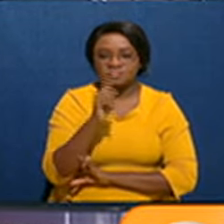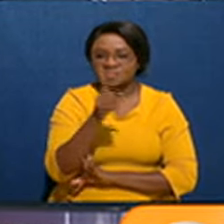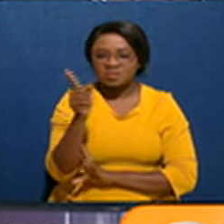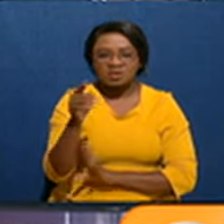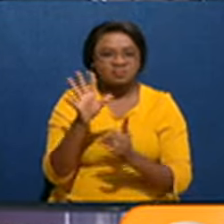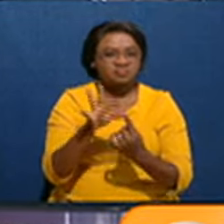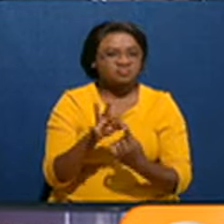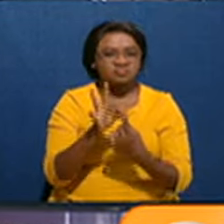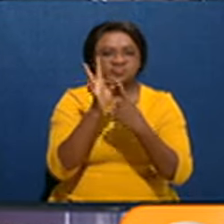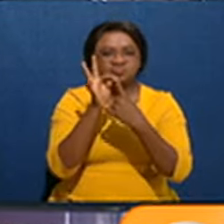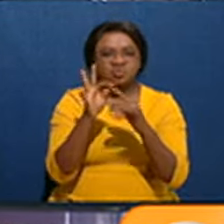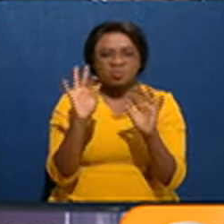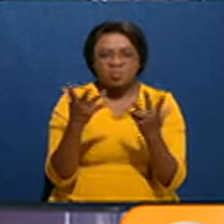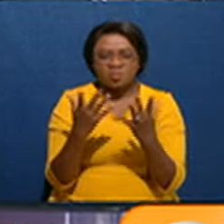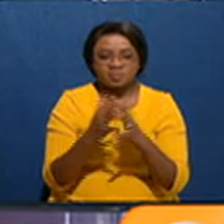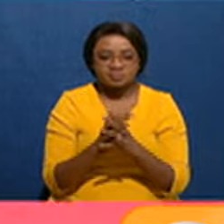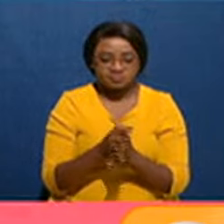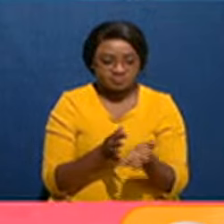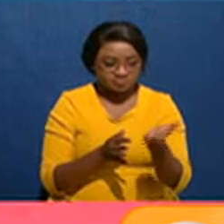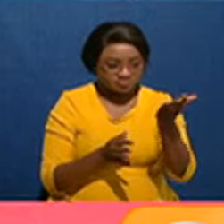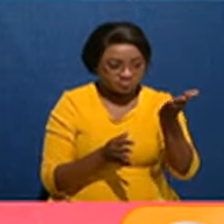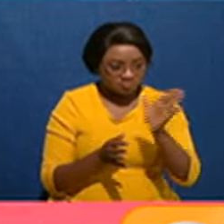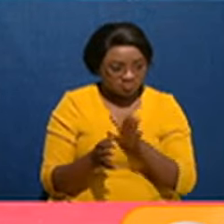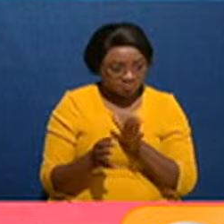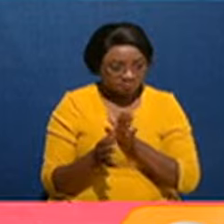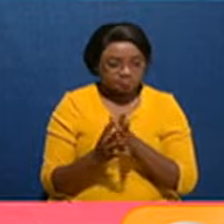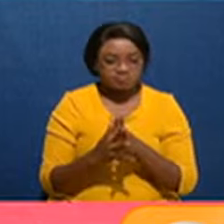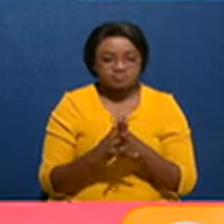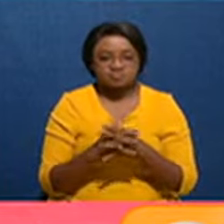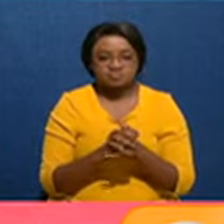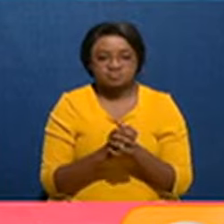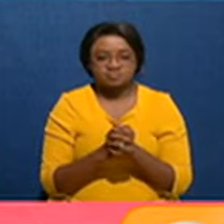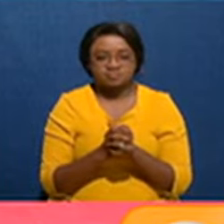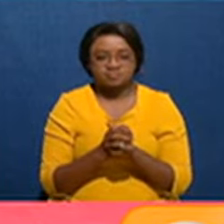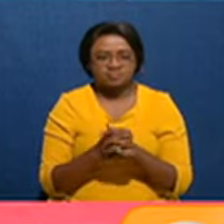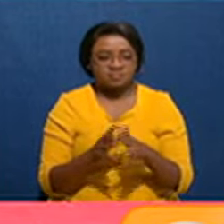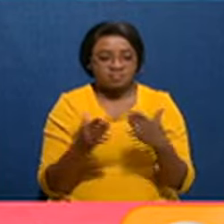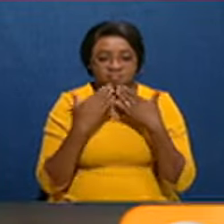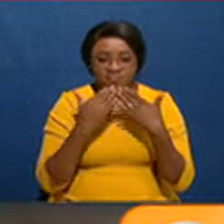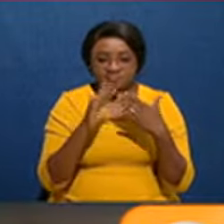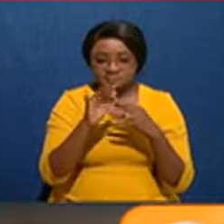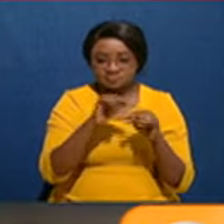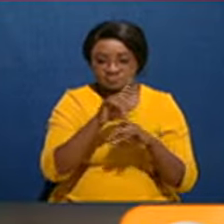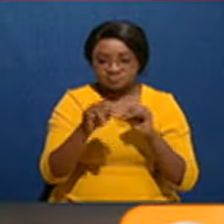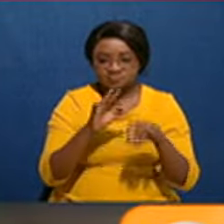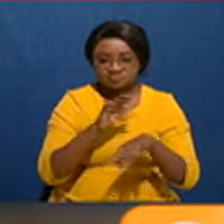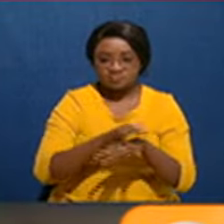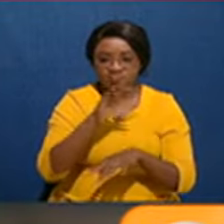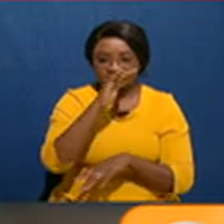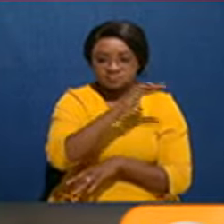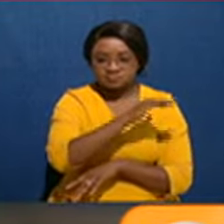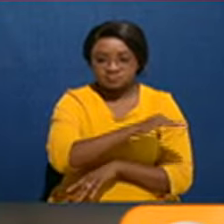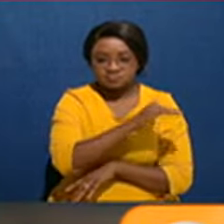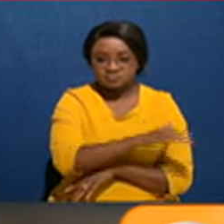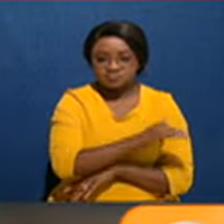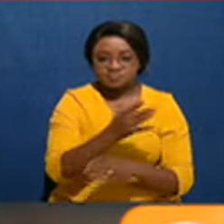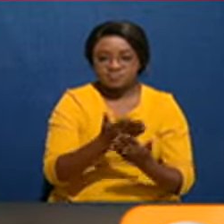you? First with you, Grace. Thank you very much for your question, and good evening to all of you.